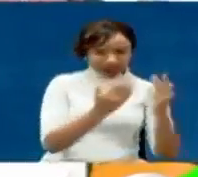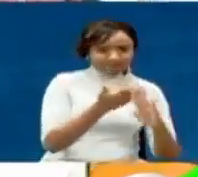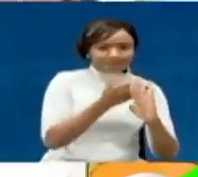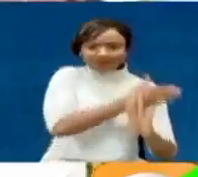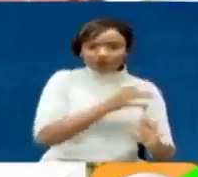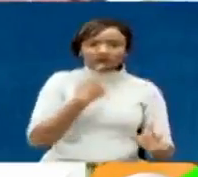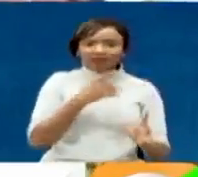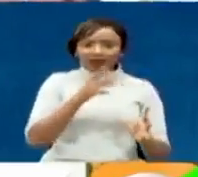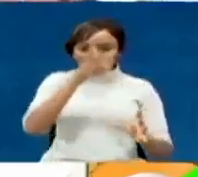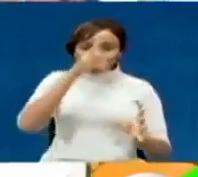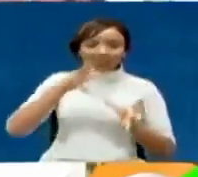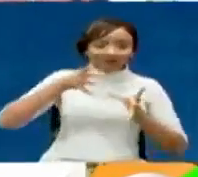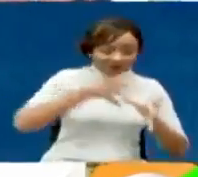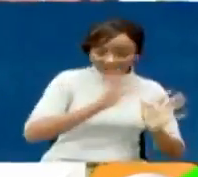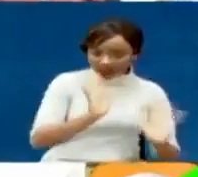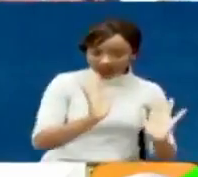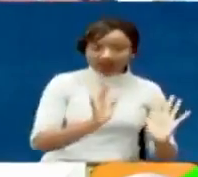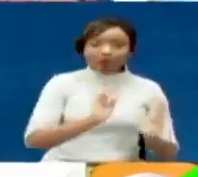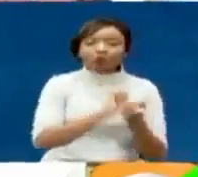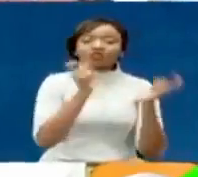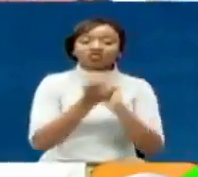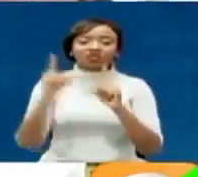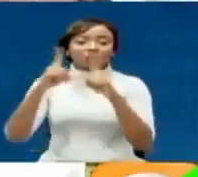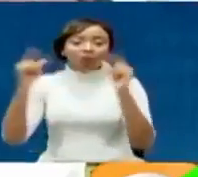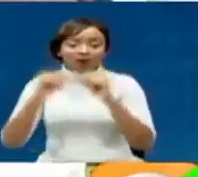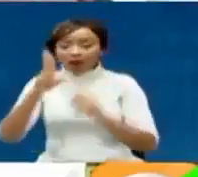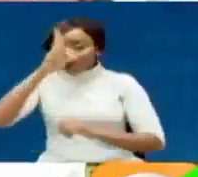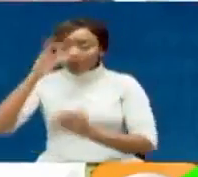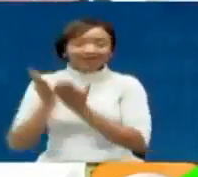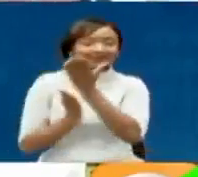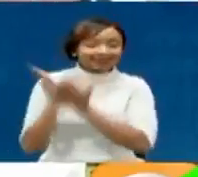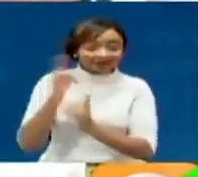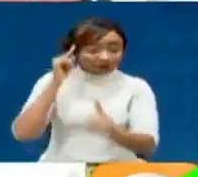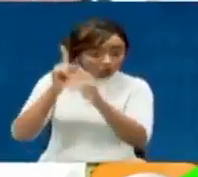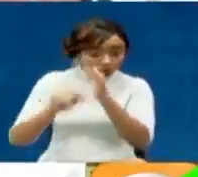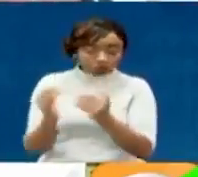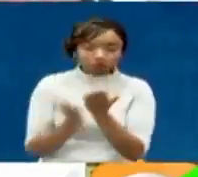police from a force to a service, so that it can serve the people of Kenya.